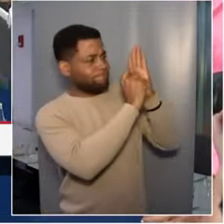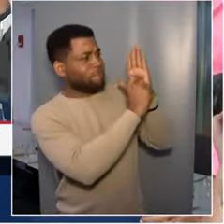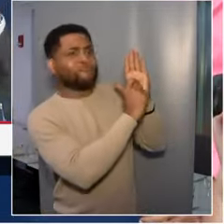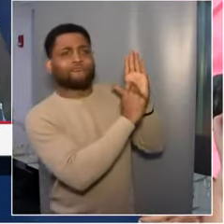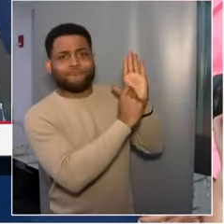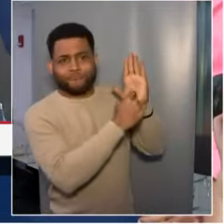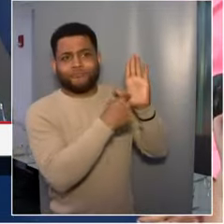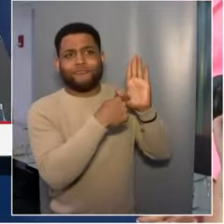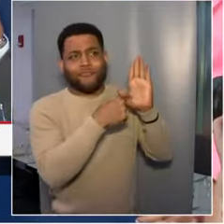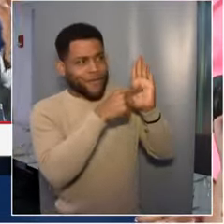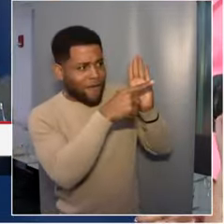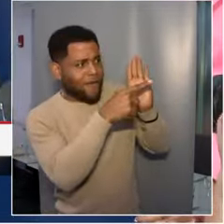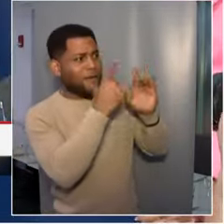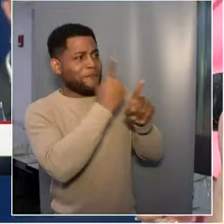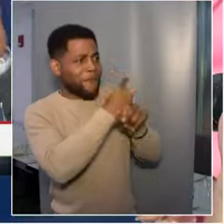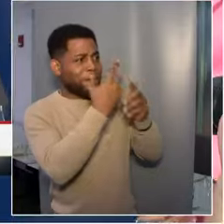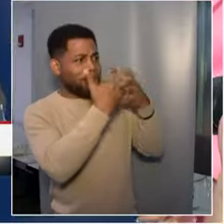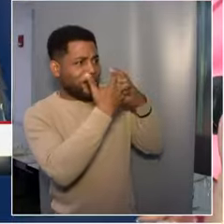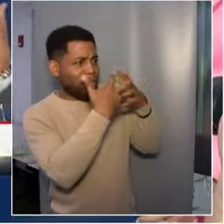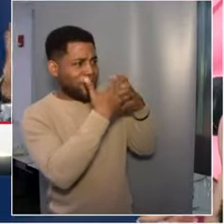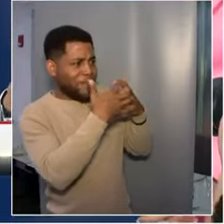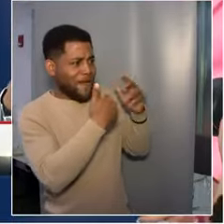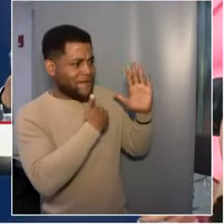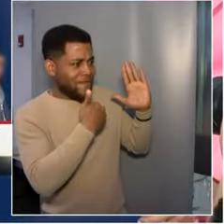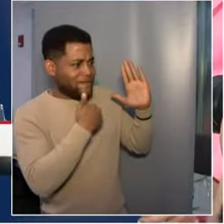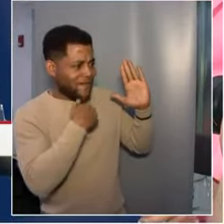And they were together.